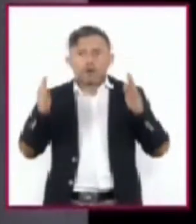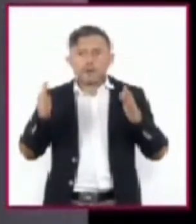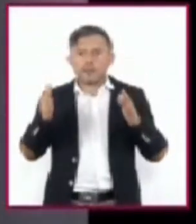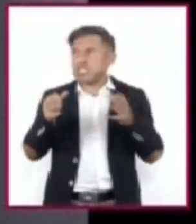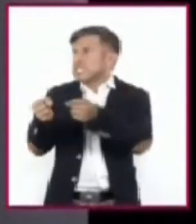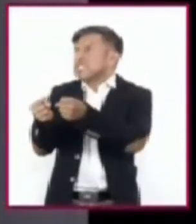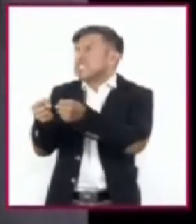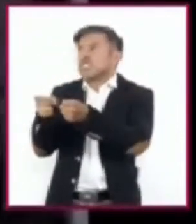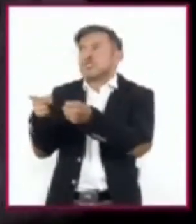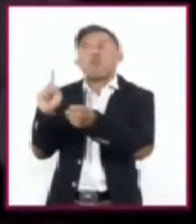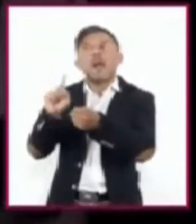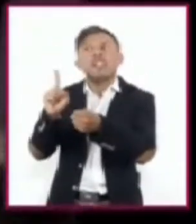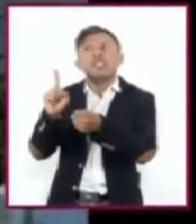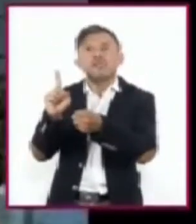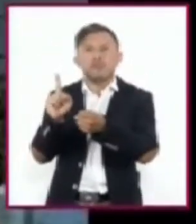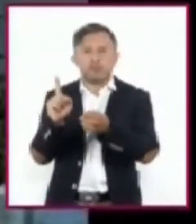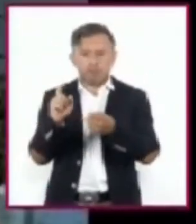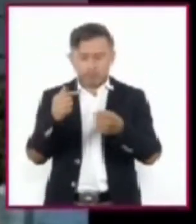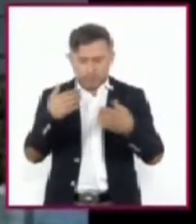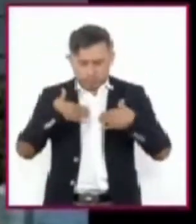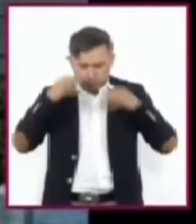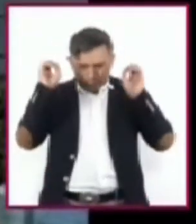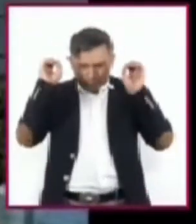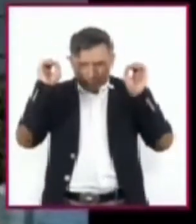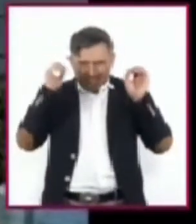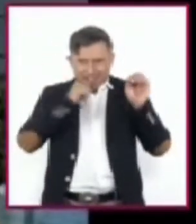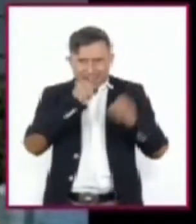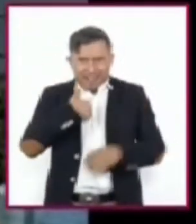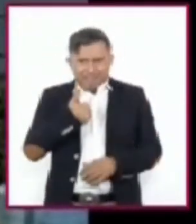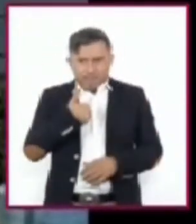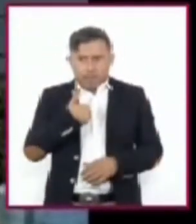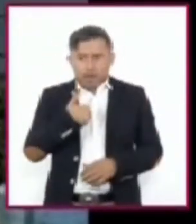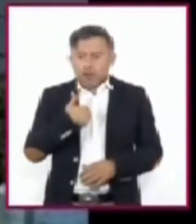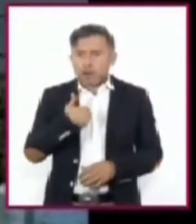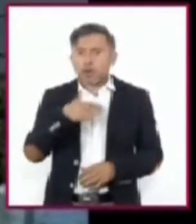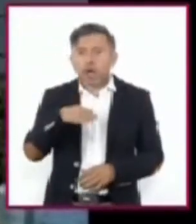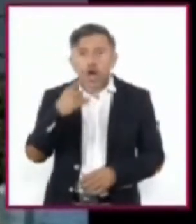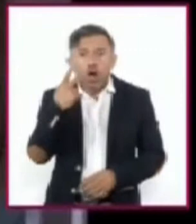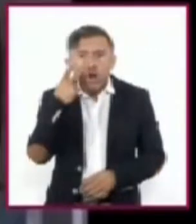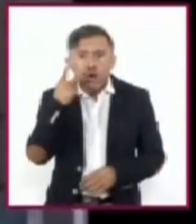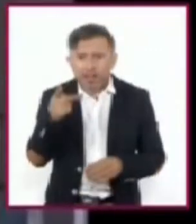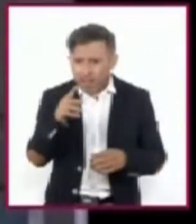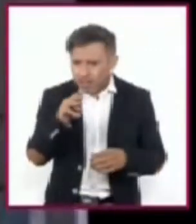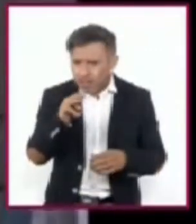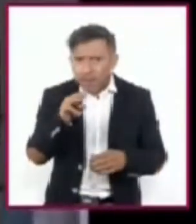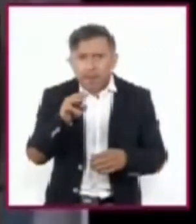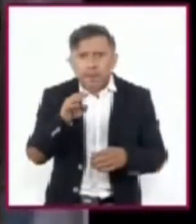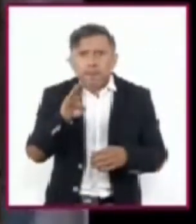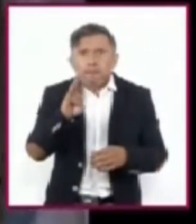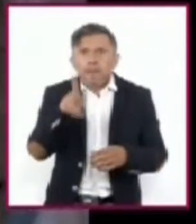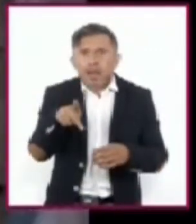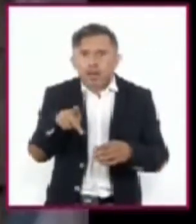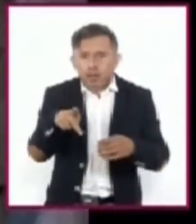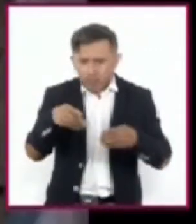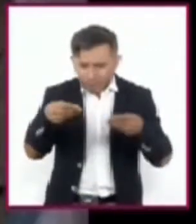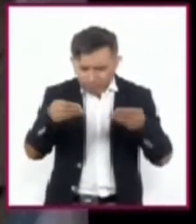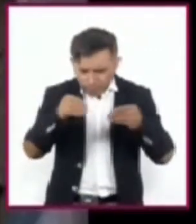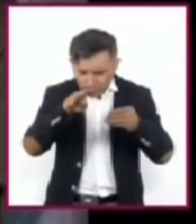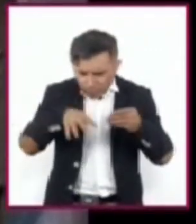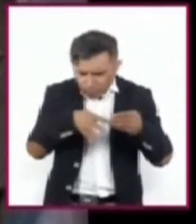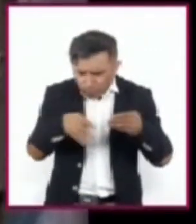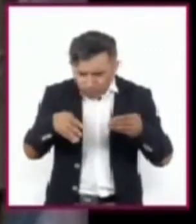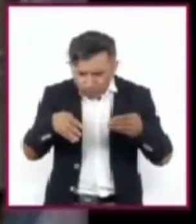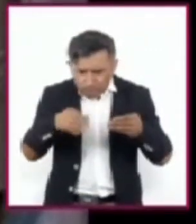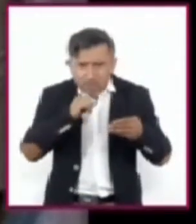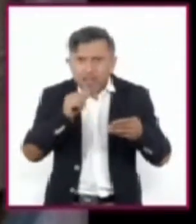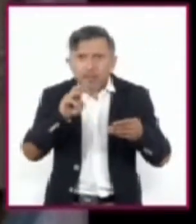it? I don't have it. Look, this is not the map of the bank. Oh no! There is a